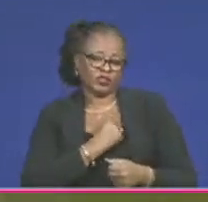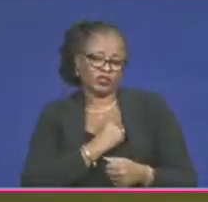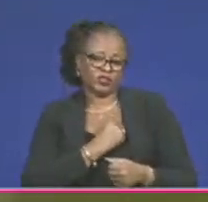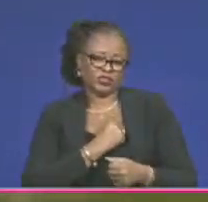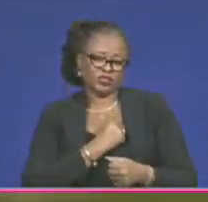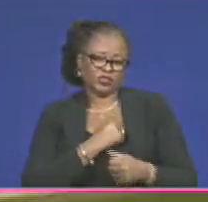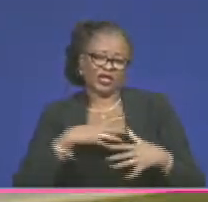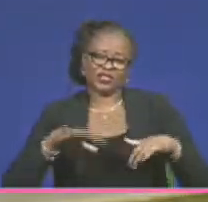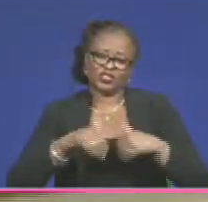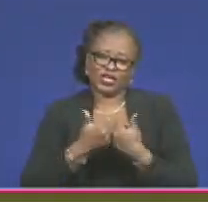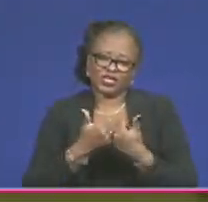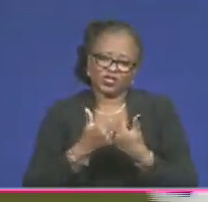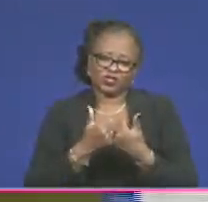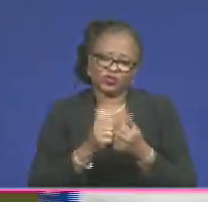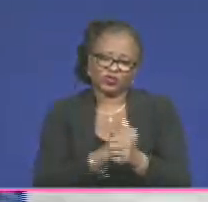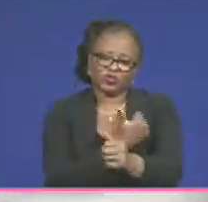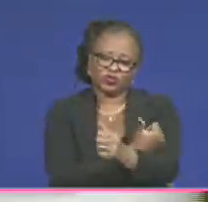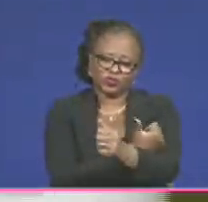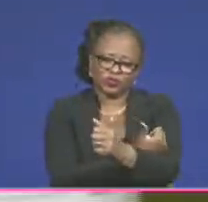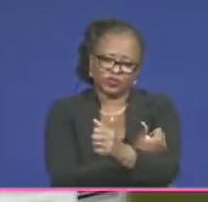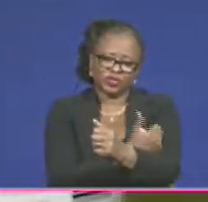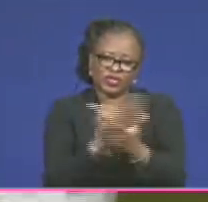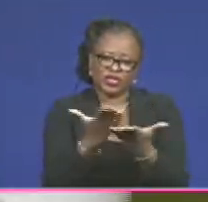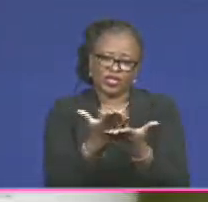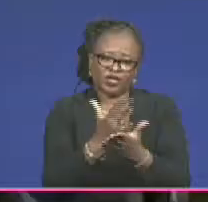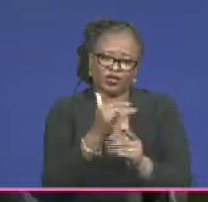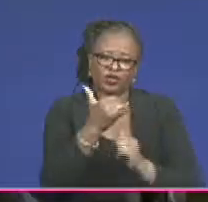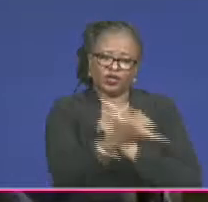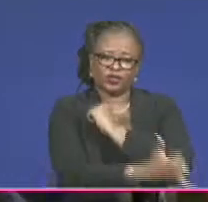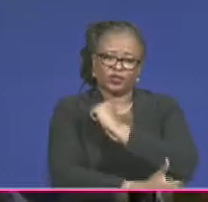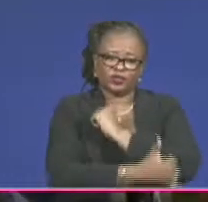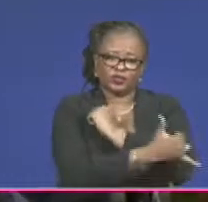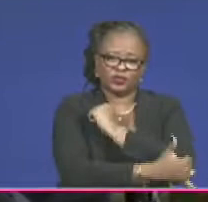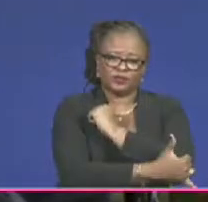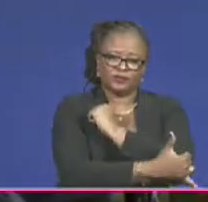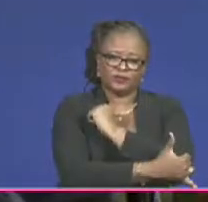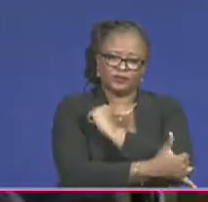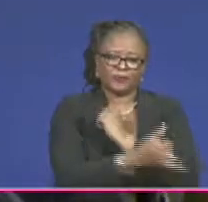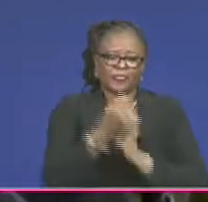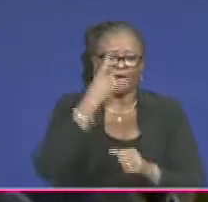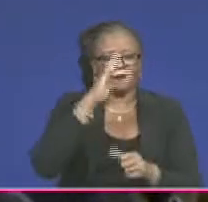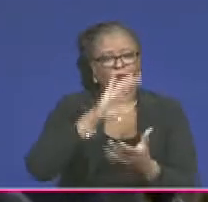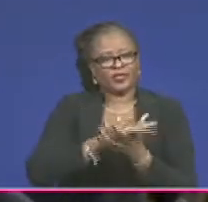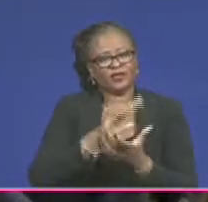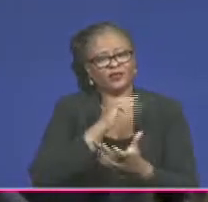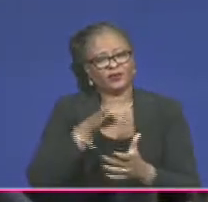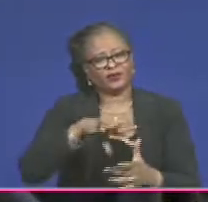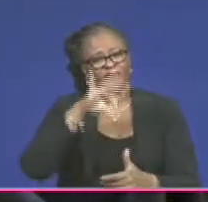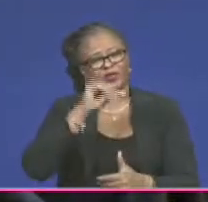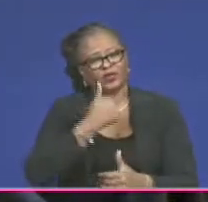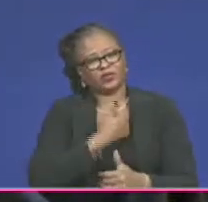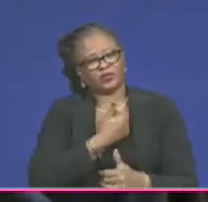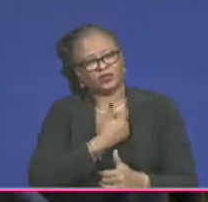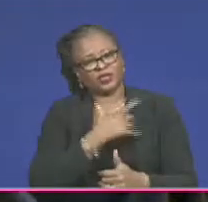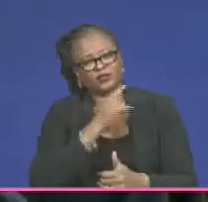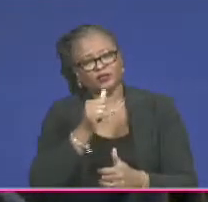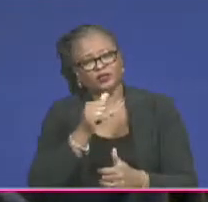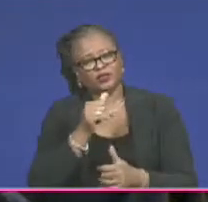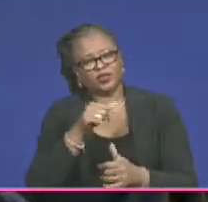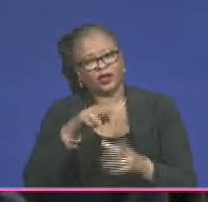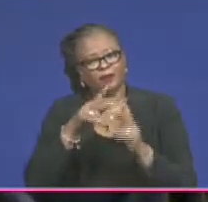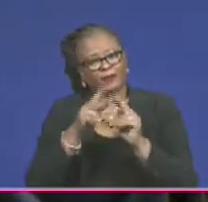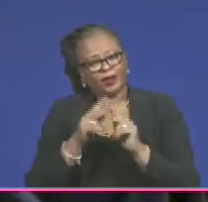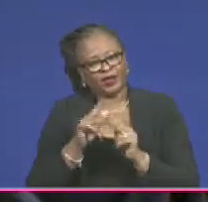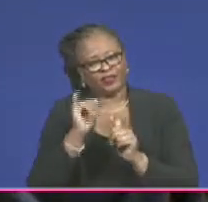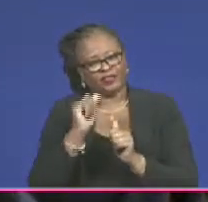a challenge with narcotics in this country. And I believe that the Bahamas finds itself participating